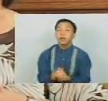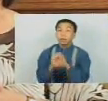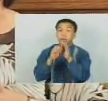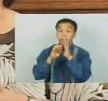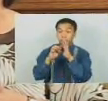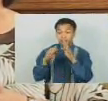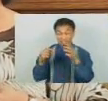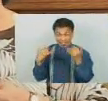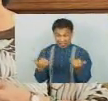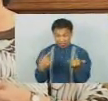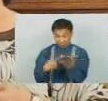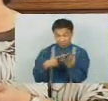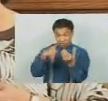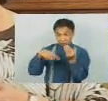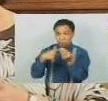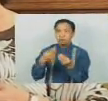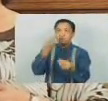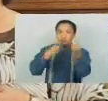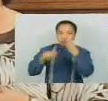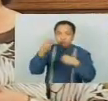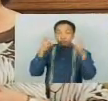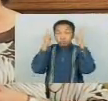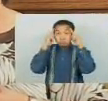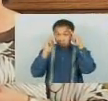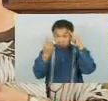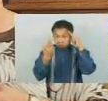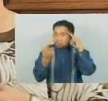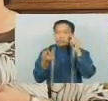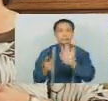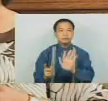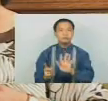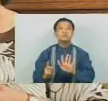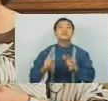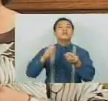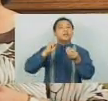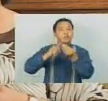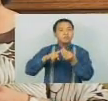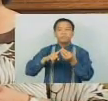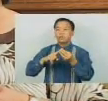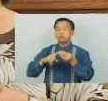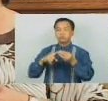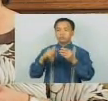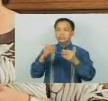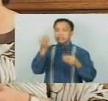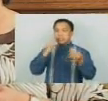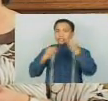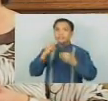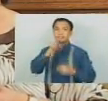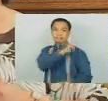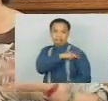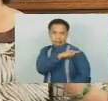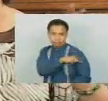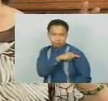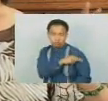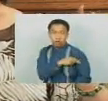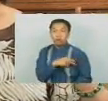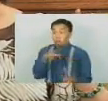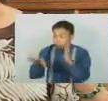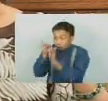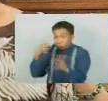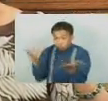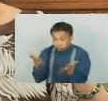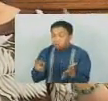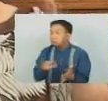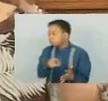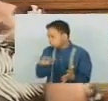sa vegetarianism. No, it's it's about healthy eating. Yeah. It's about eating what is naturally grown in And your what God